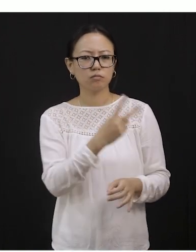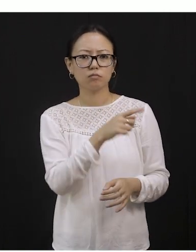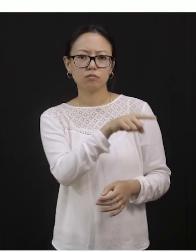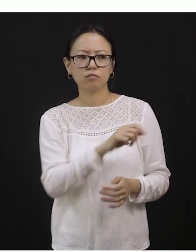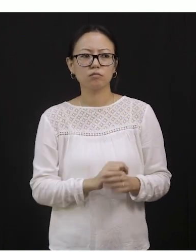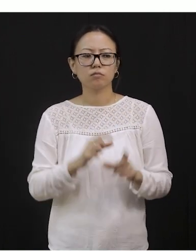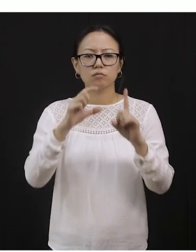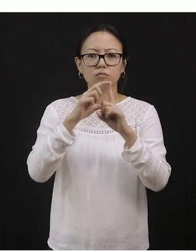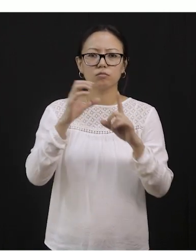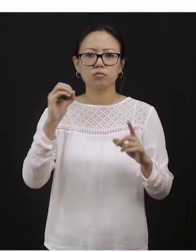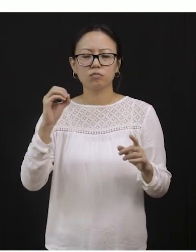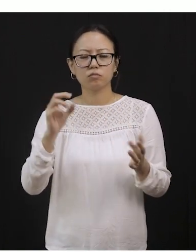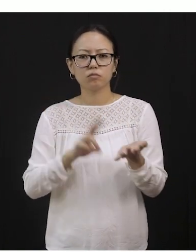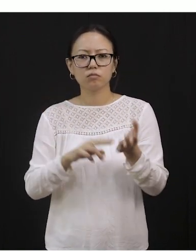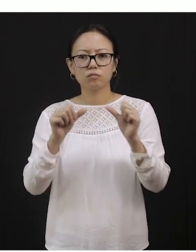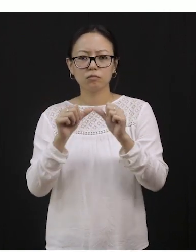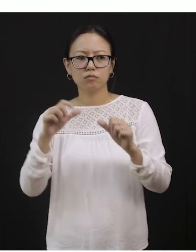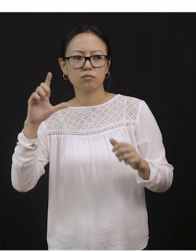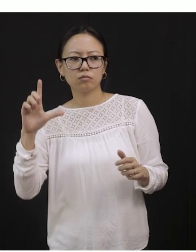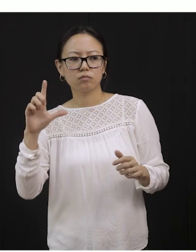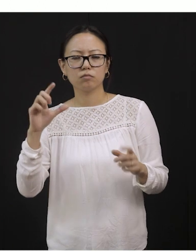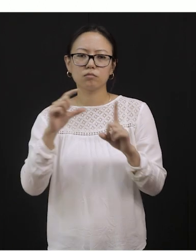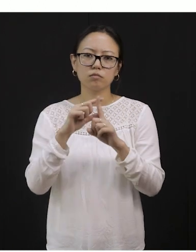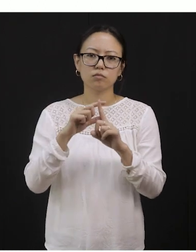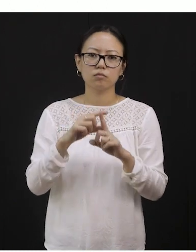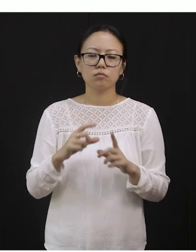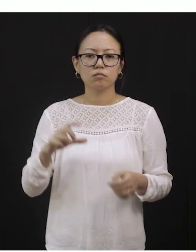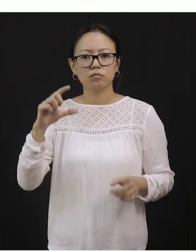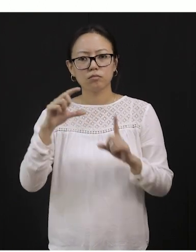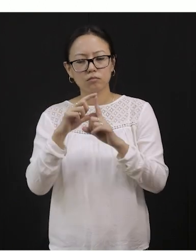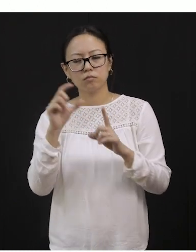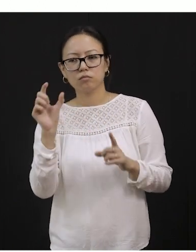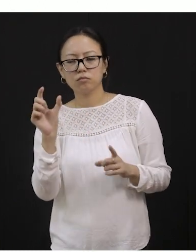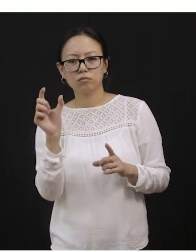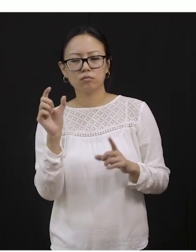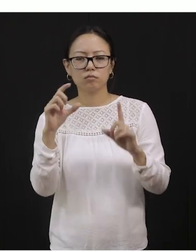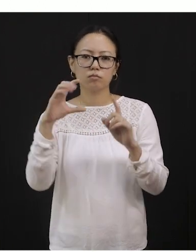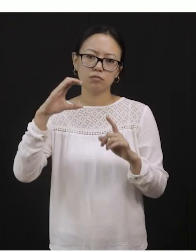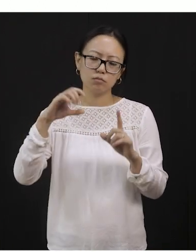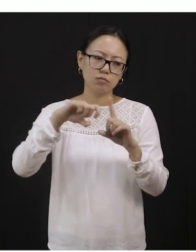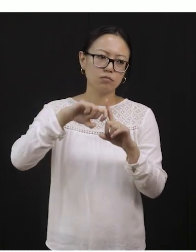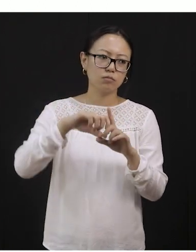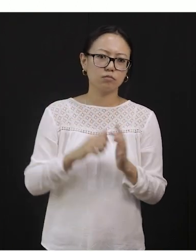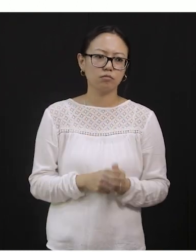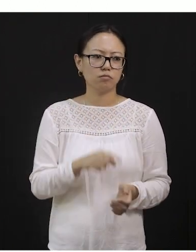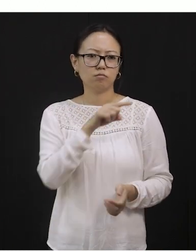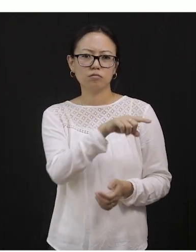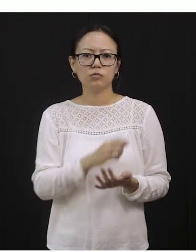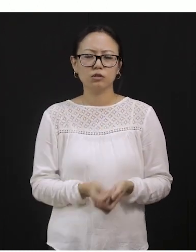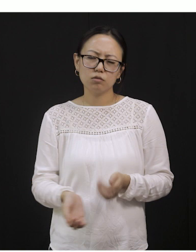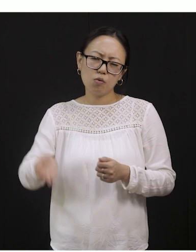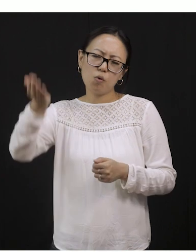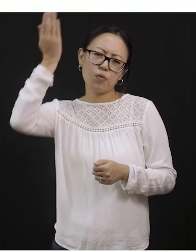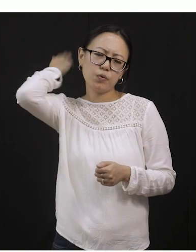Donald Duck, one of the oldest cartoon character ever. Okay, and this is how Donald Duck looks